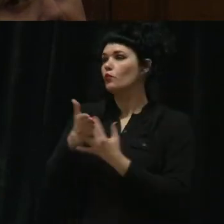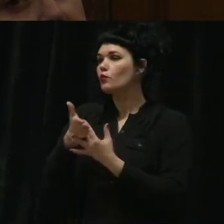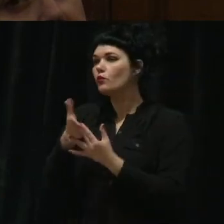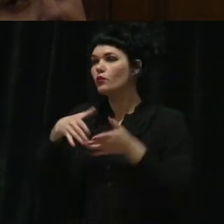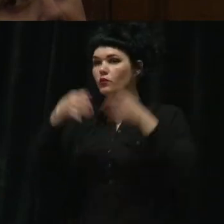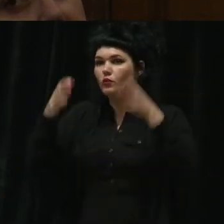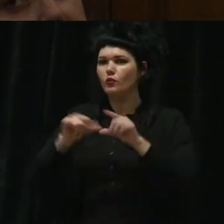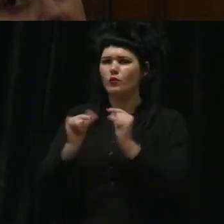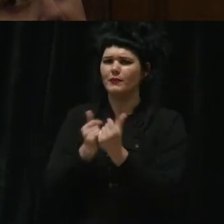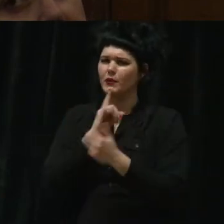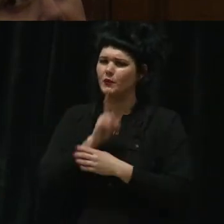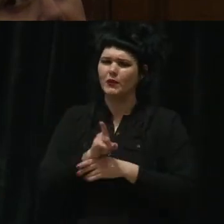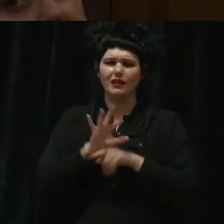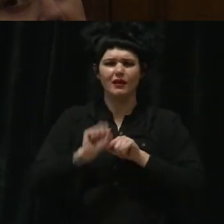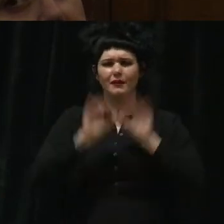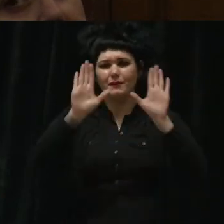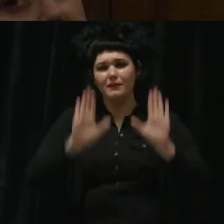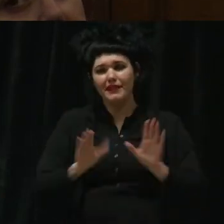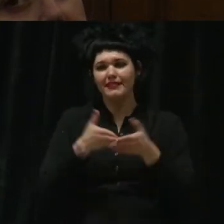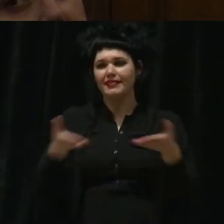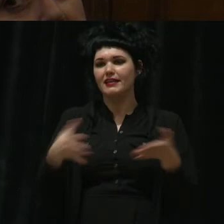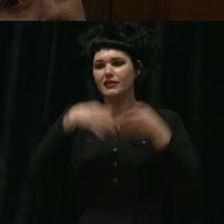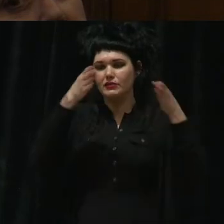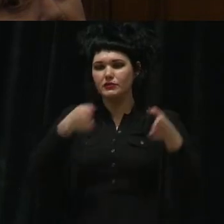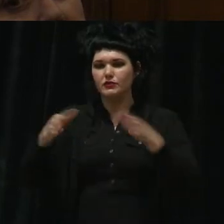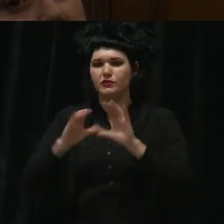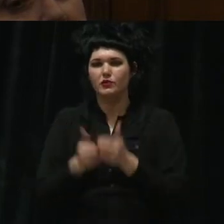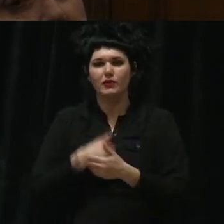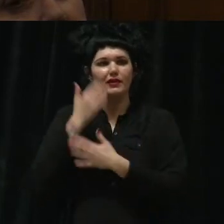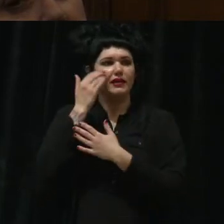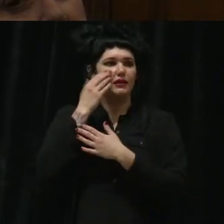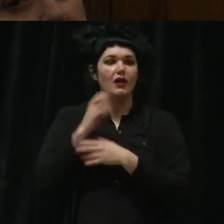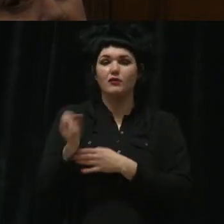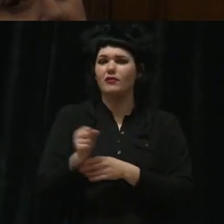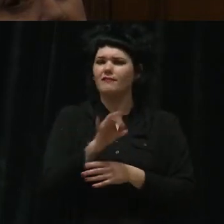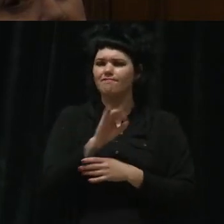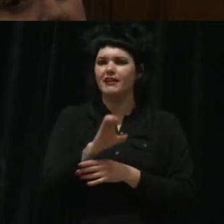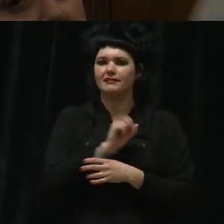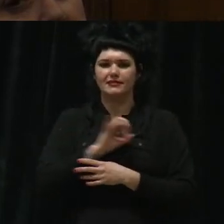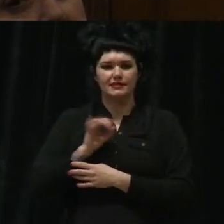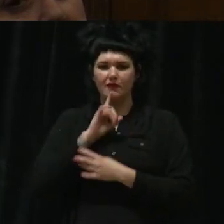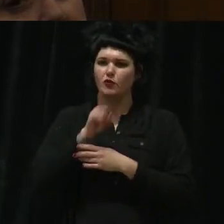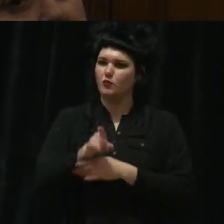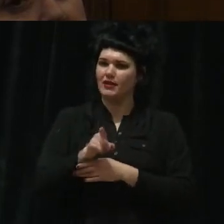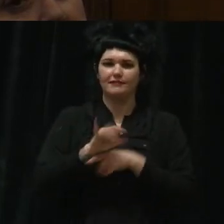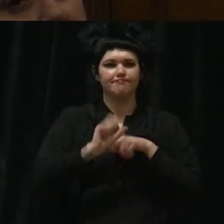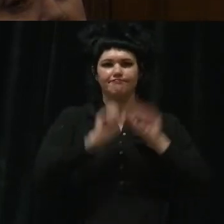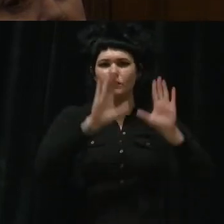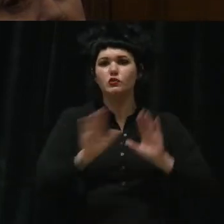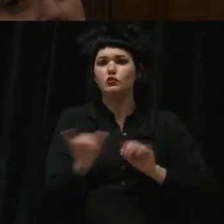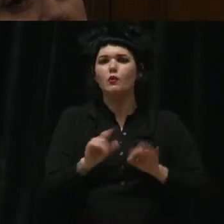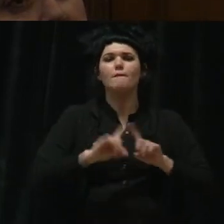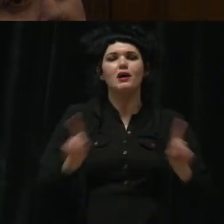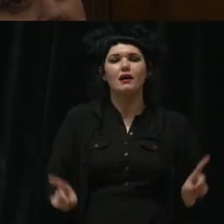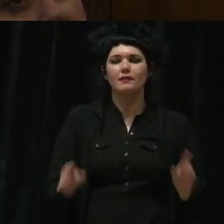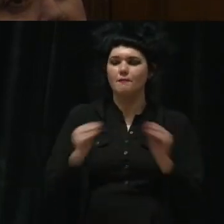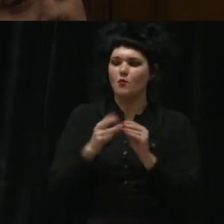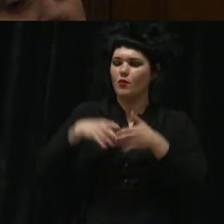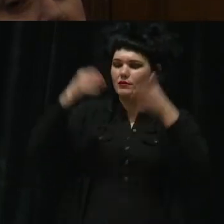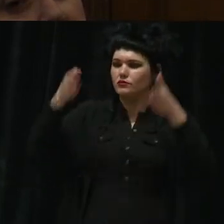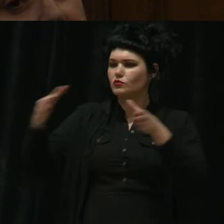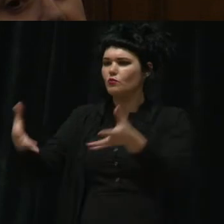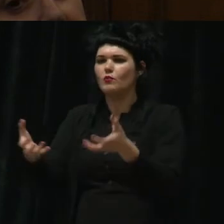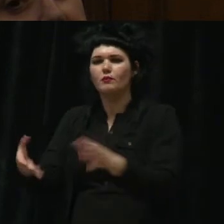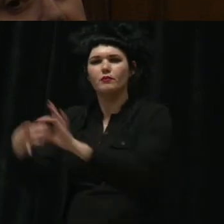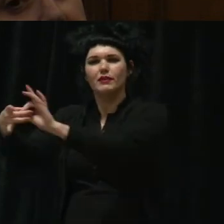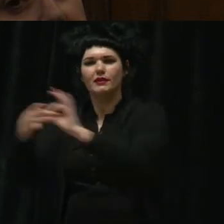so many amazing things that students are doing. And I know faculty and staff are doing really great things too, but to just connect students more to the plan would be